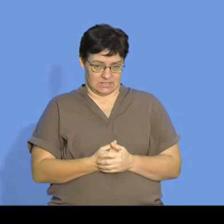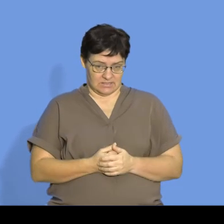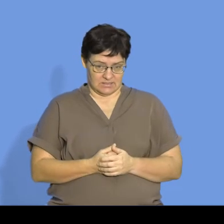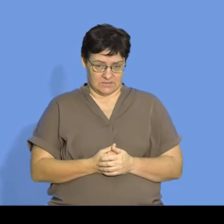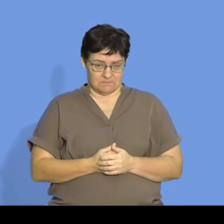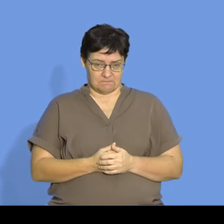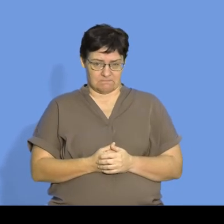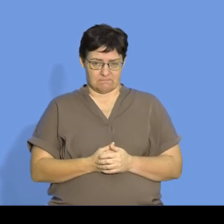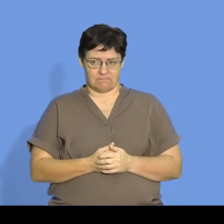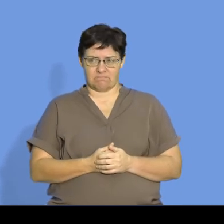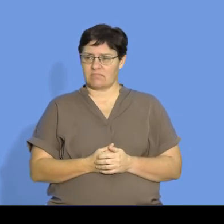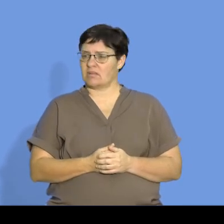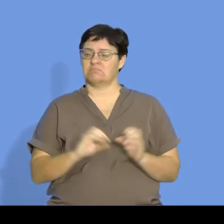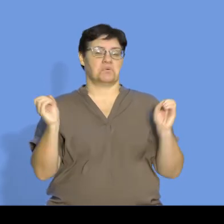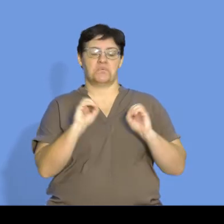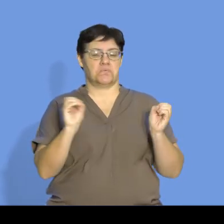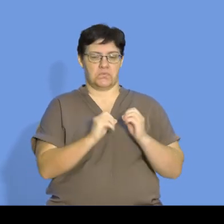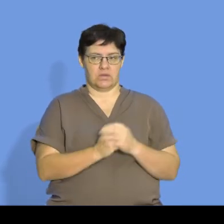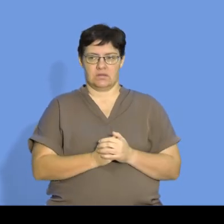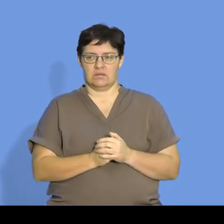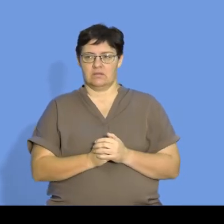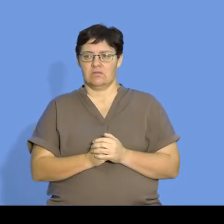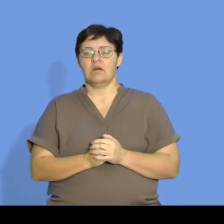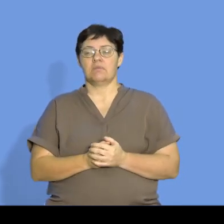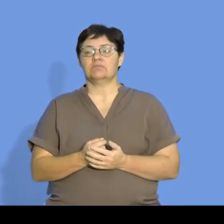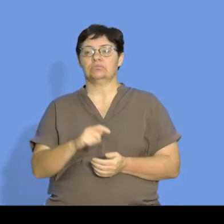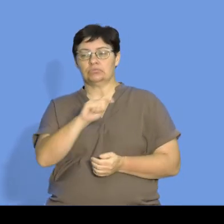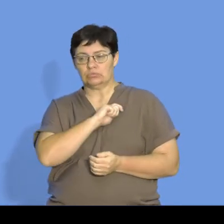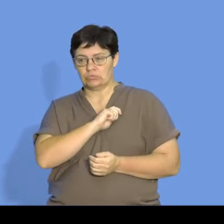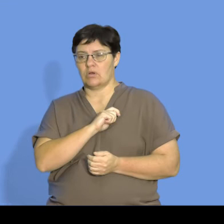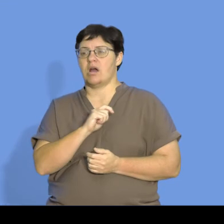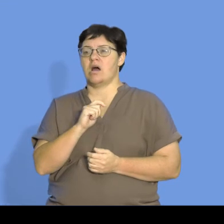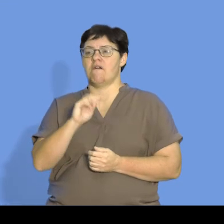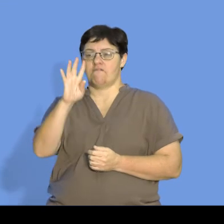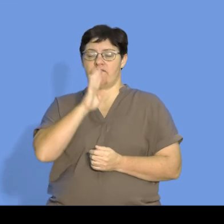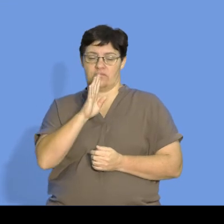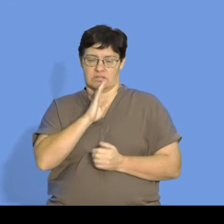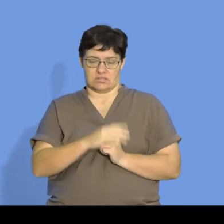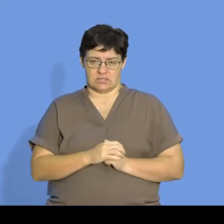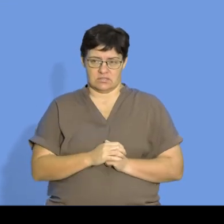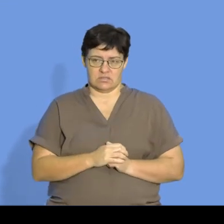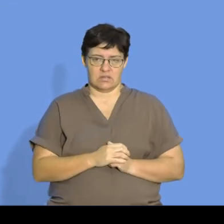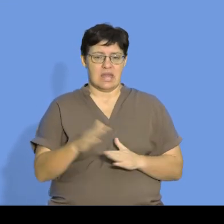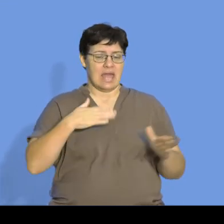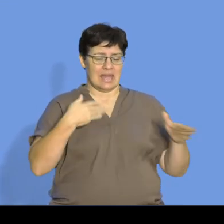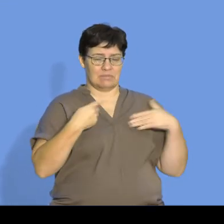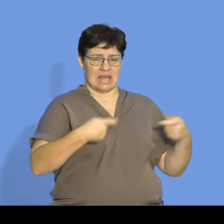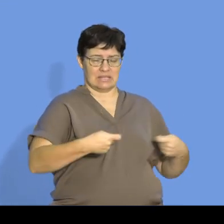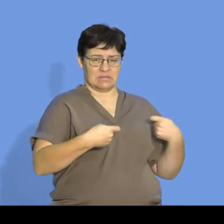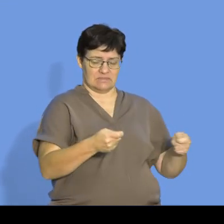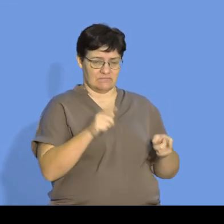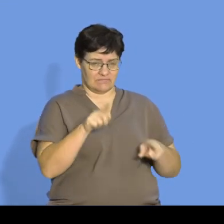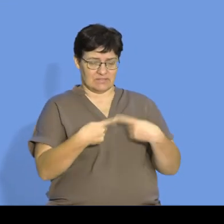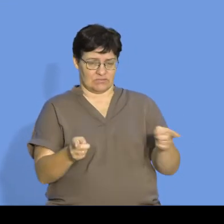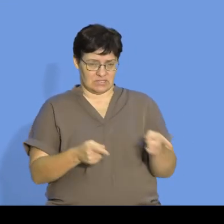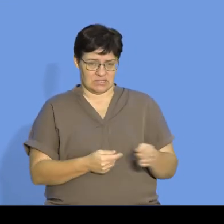You'll notice that we had nothing, and then obviously there was 4,000. Admin expenses, look at the